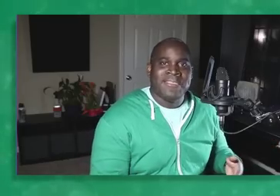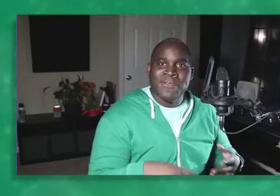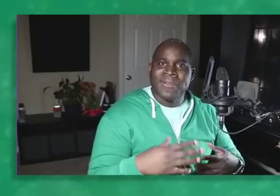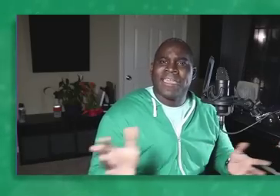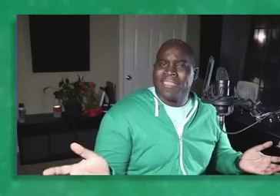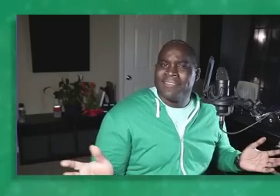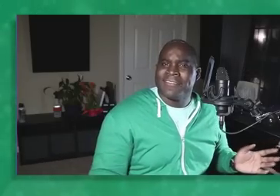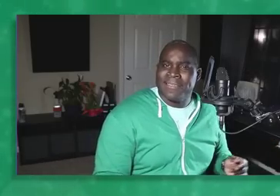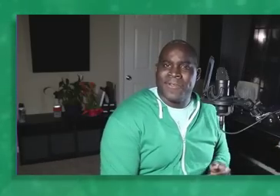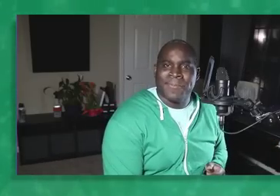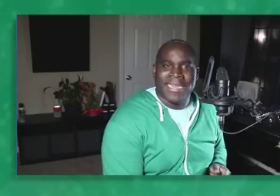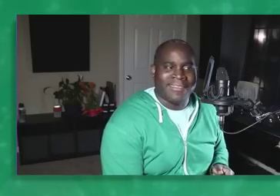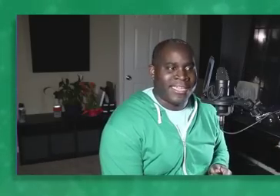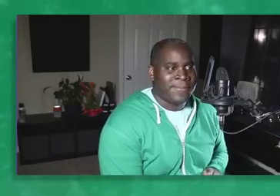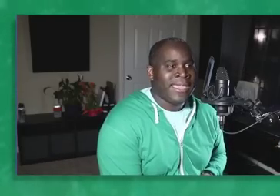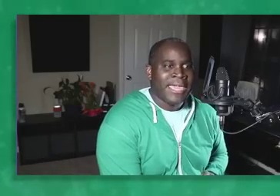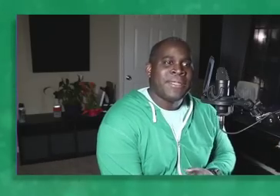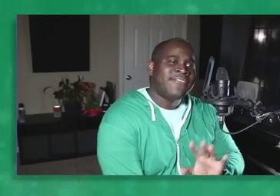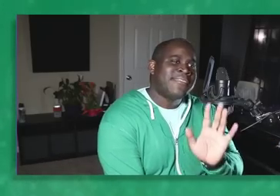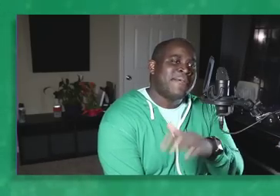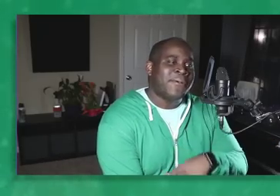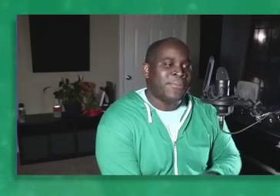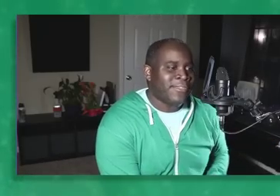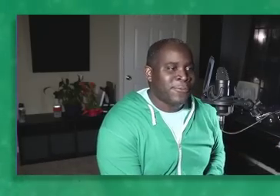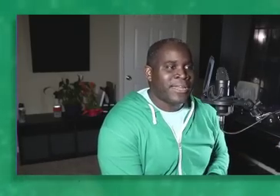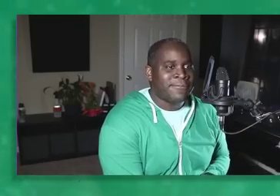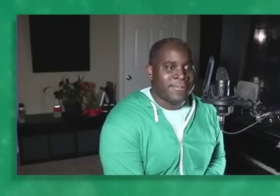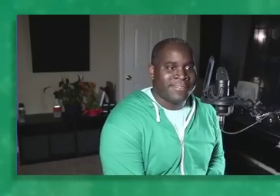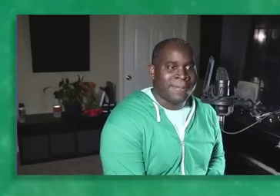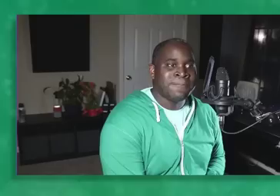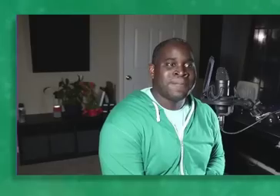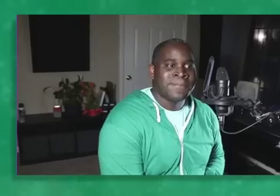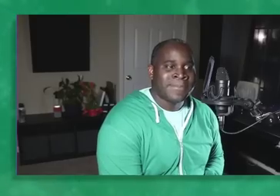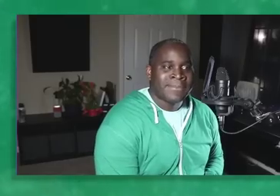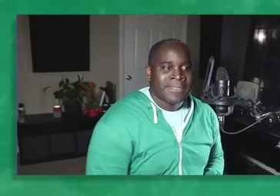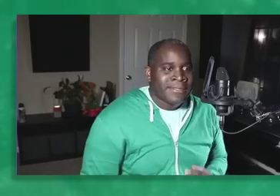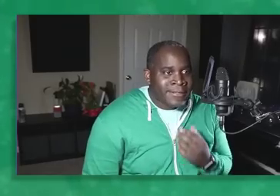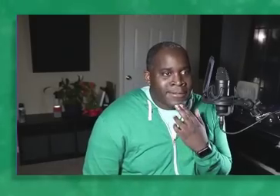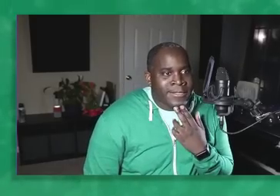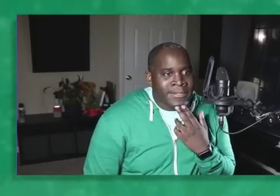And, you know, got that disclaimer up ahead of time. Anyway, let's just keep going with this. We're gonna have a fun time.